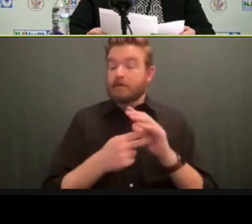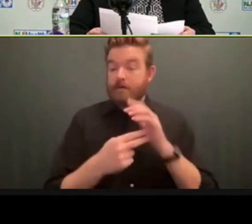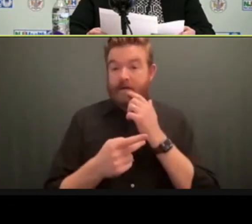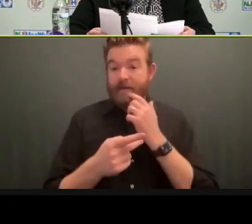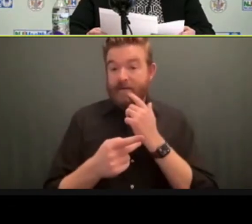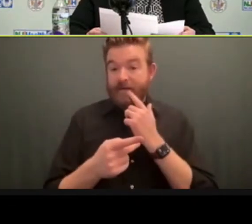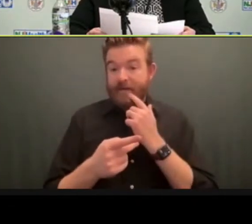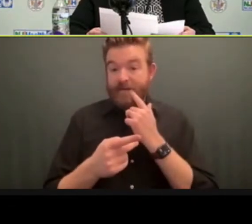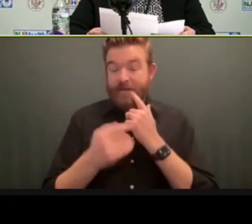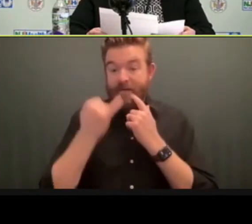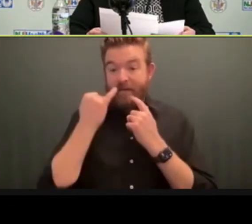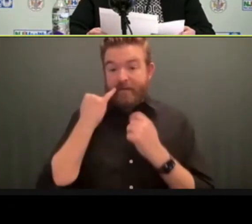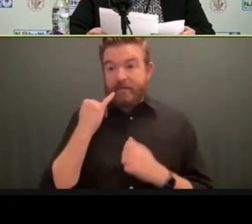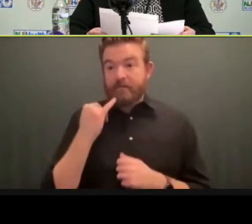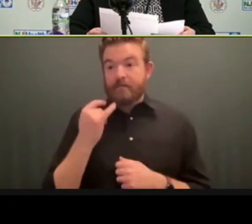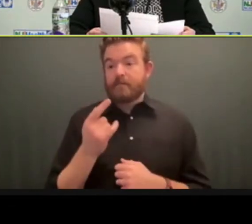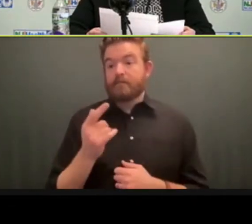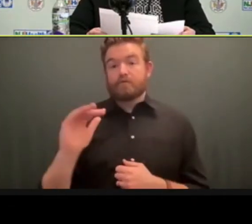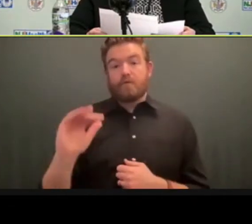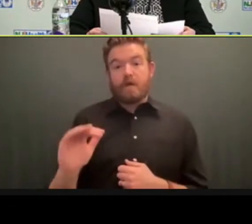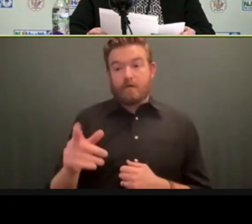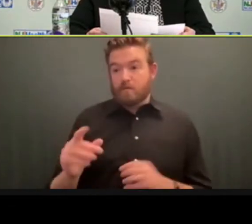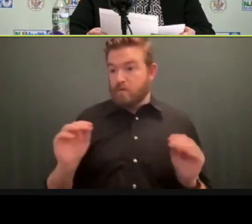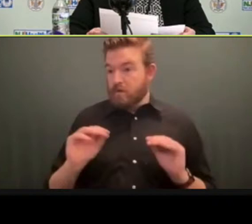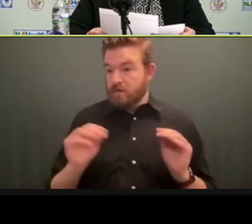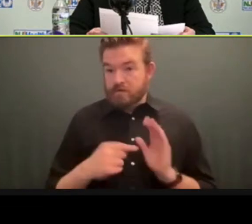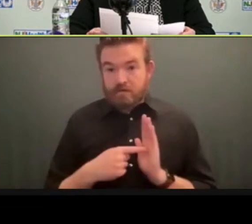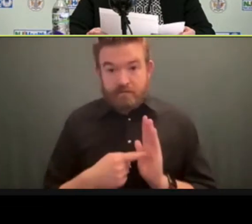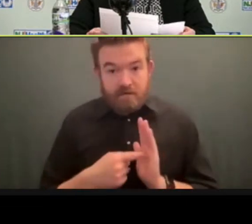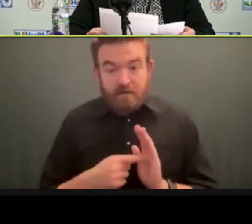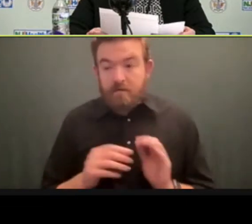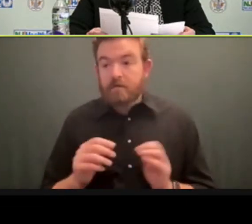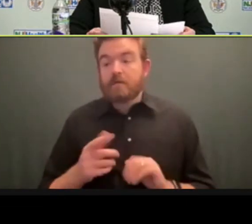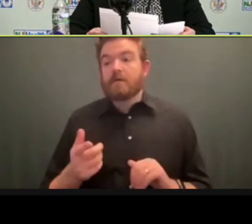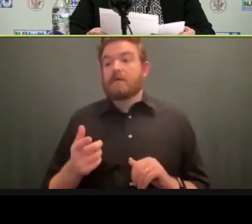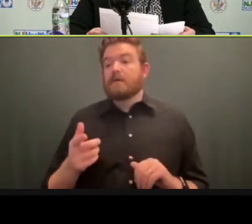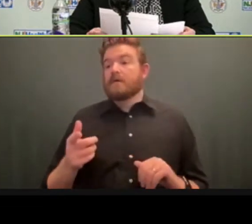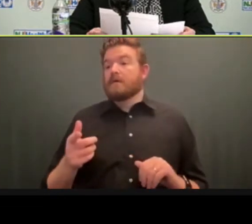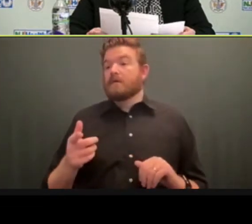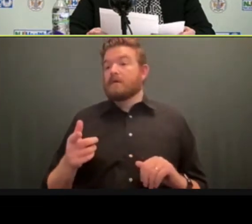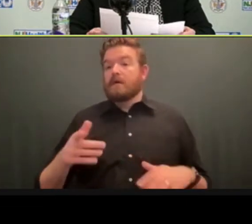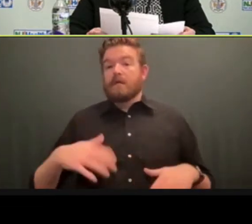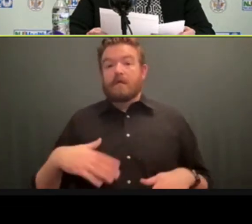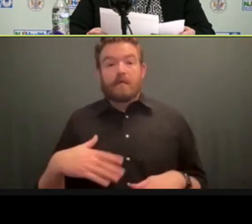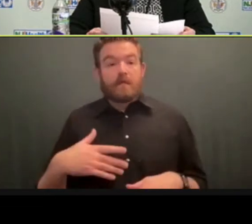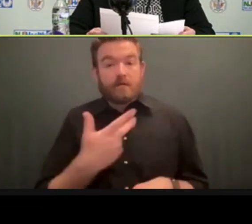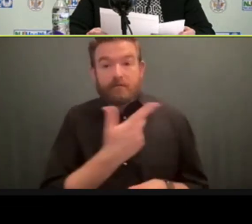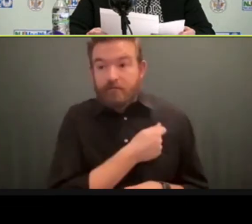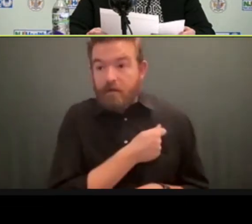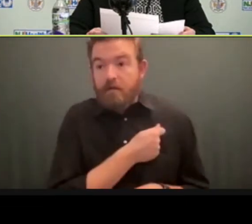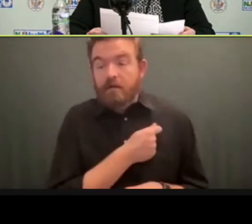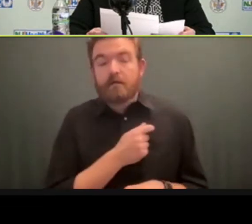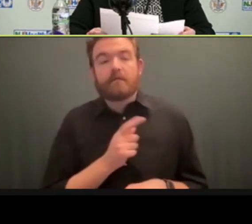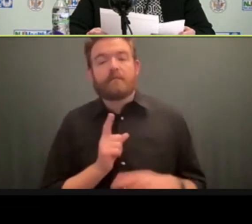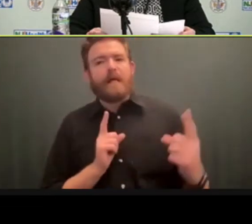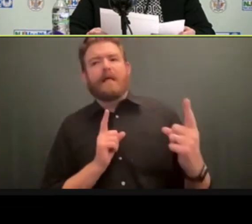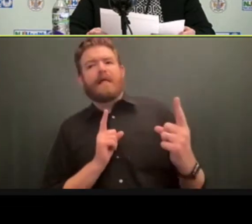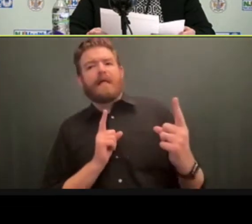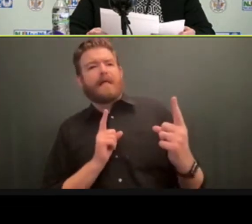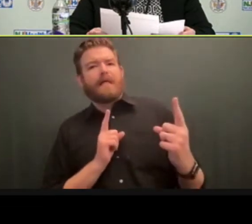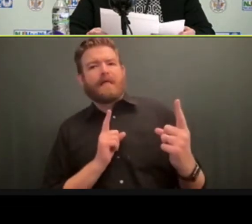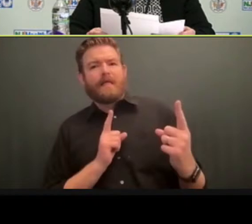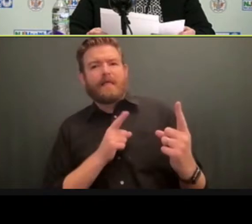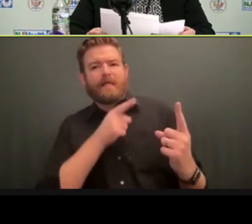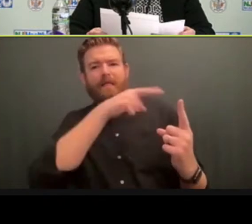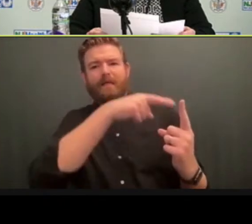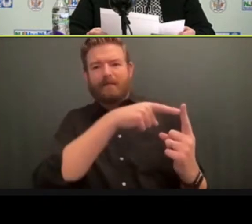unvaccinated students who were exposed to a person with COVID-19 in any school setting where students are supervised by school